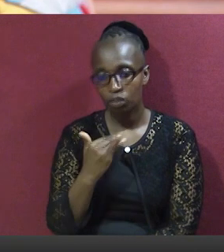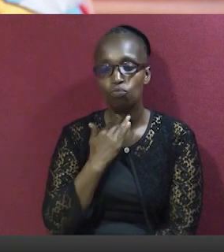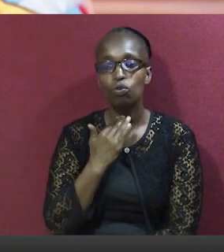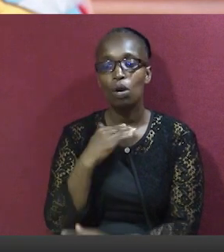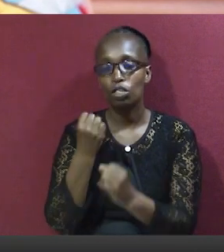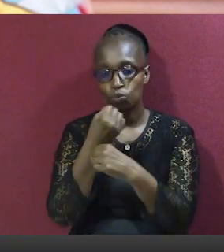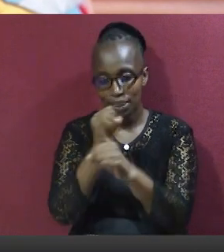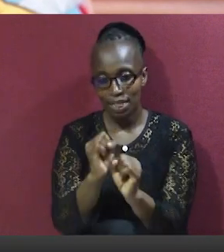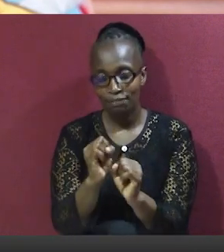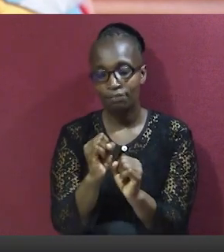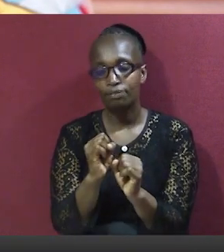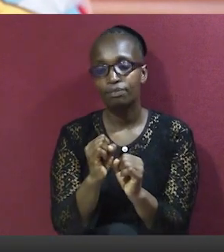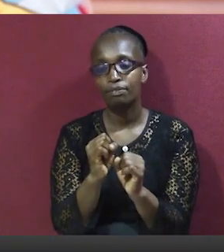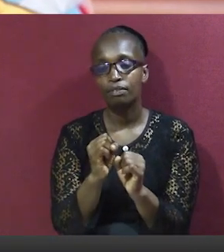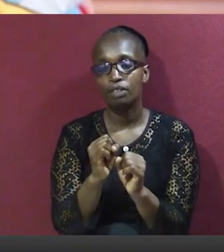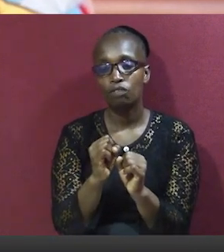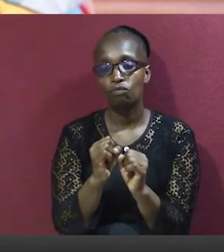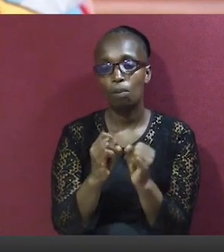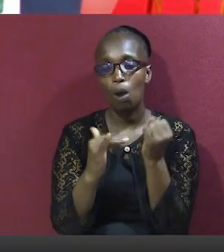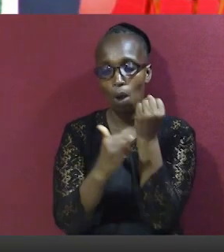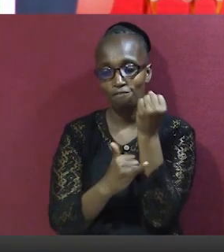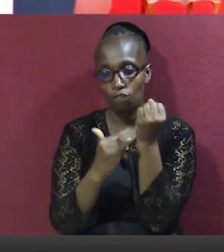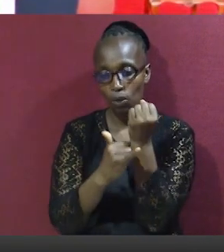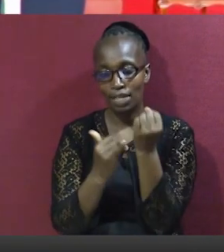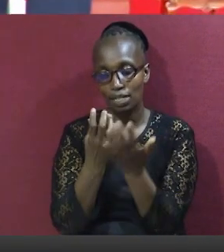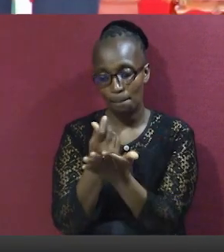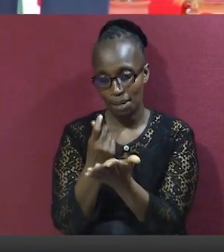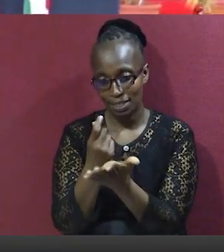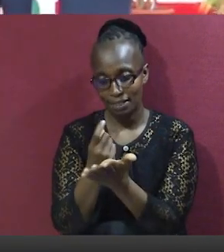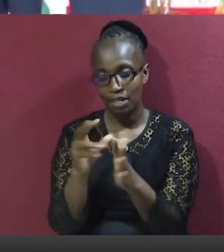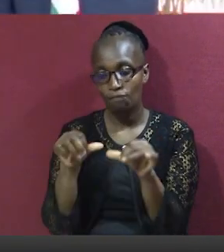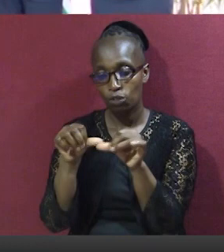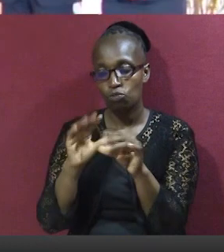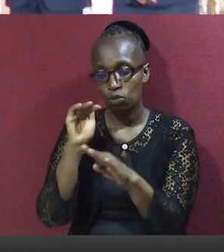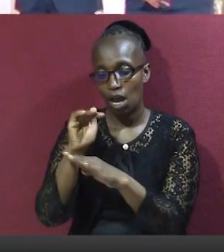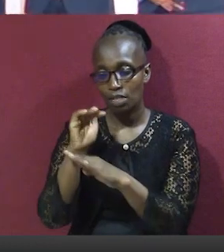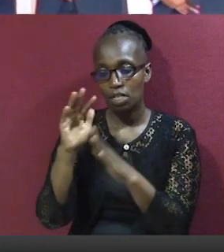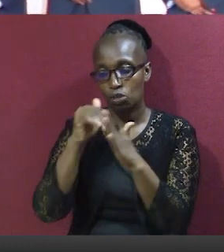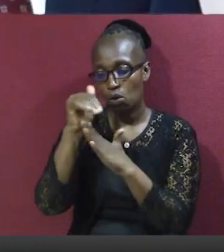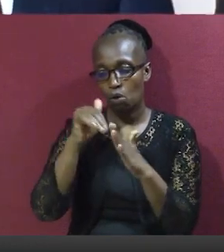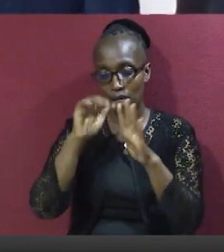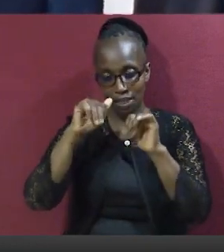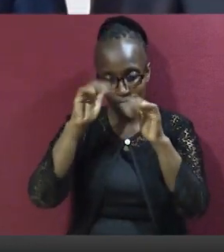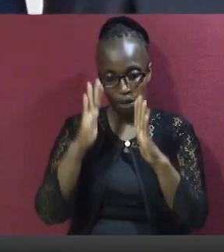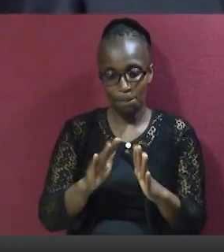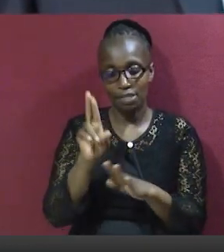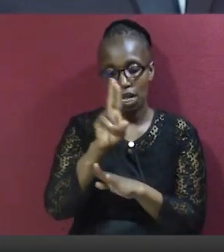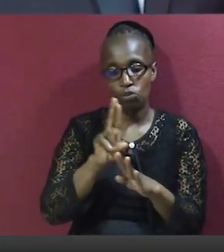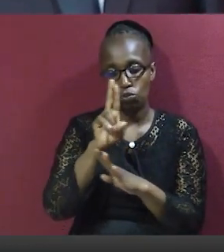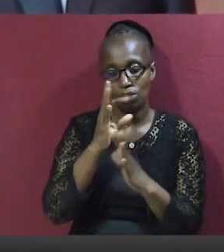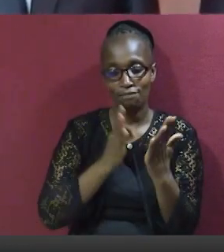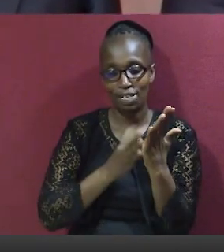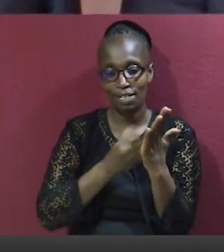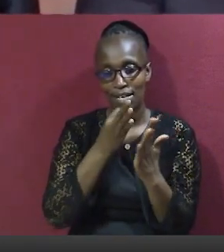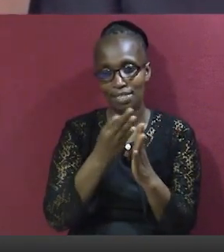5 years so that we can save on our foreign exchange. Aidha, Rais Ruto amewahimiza wakulima kote nchini